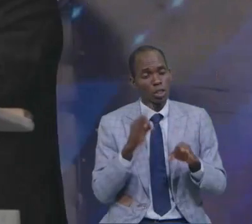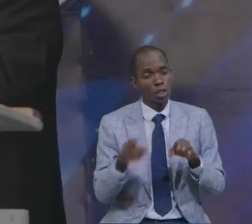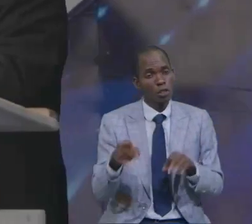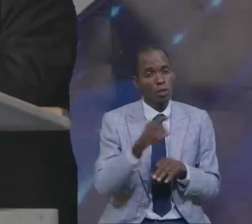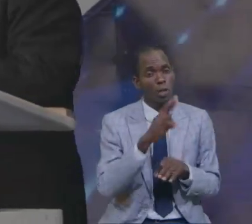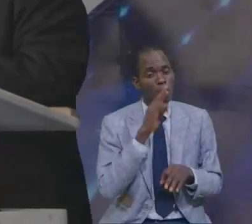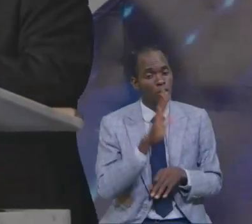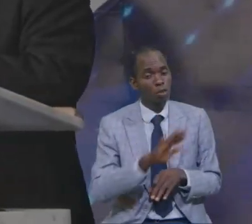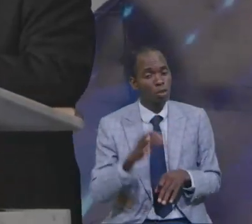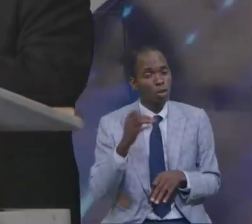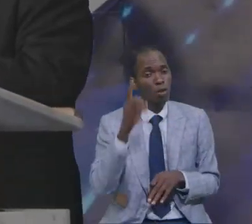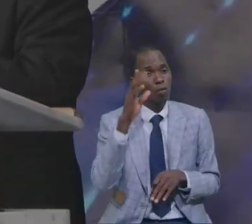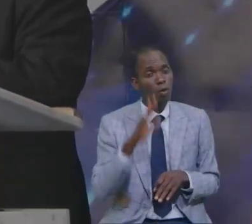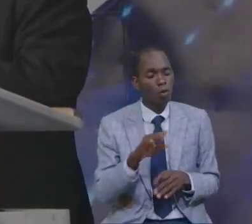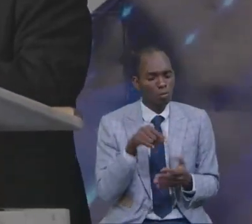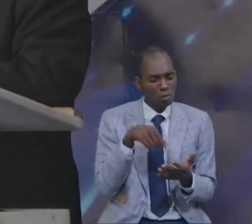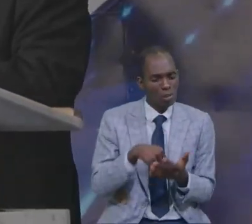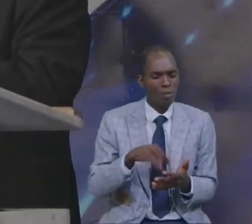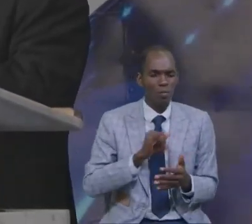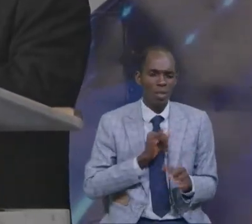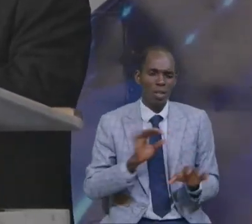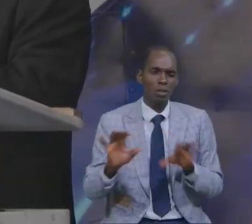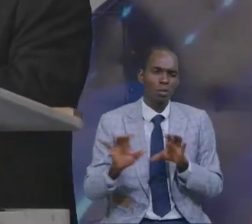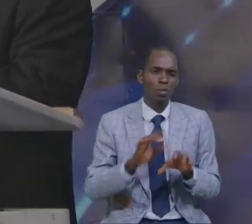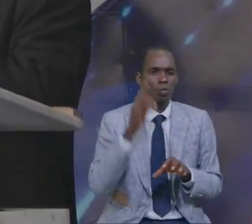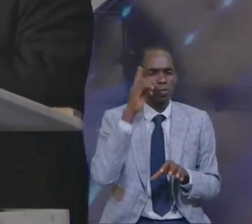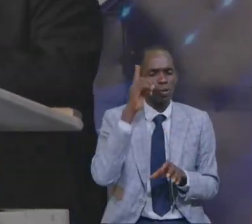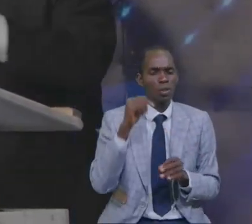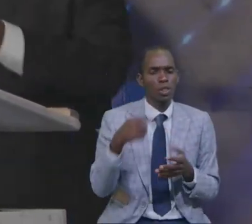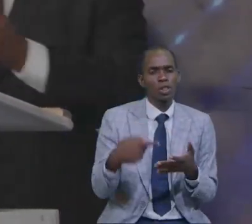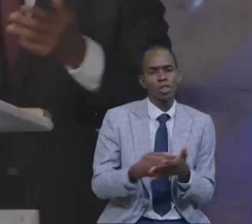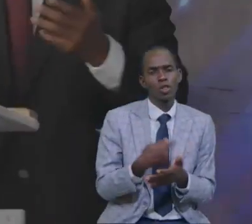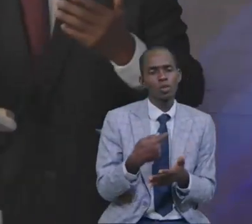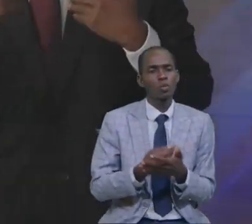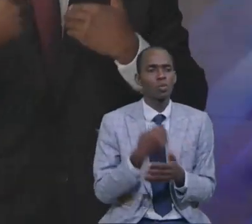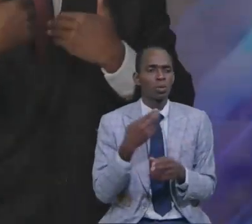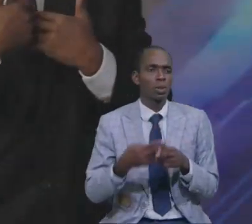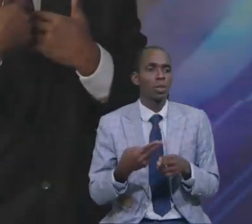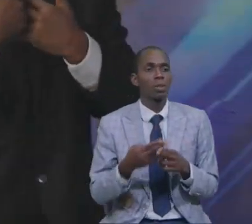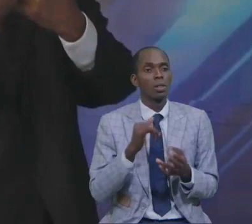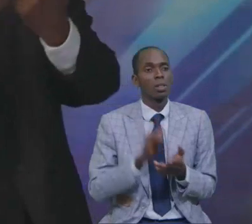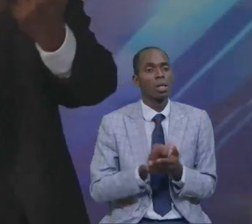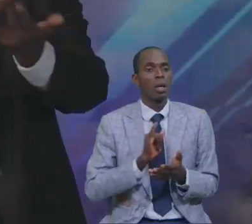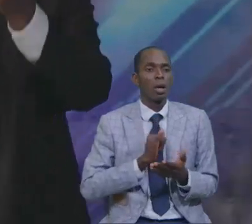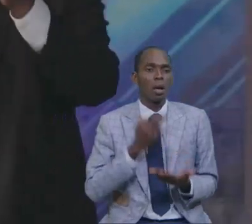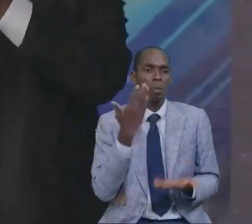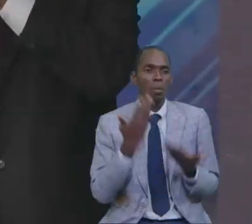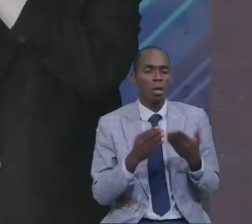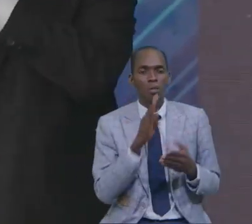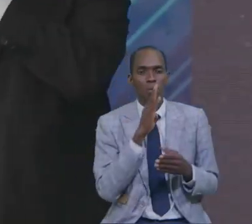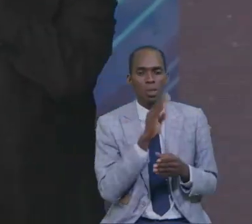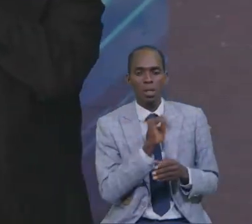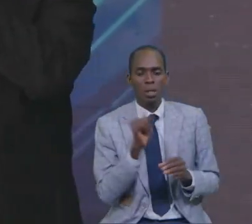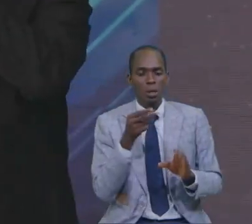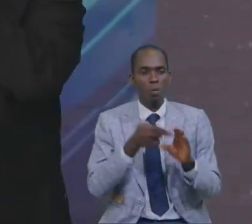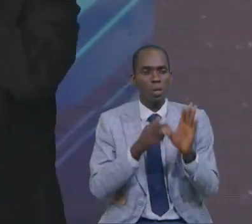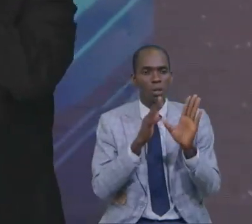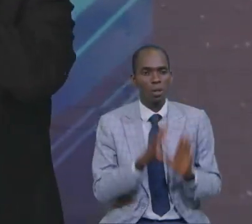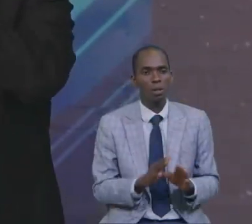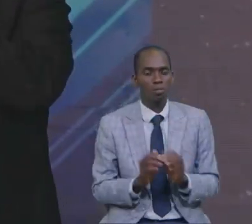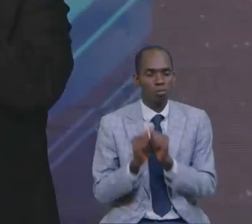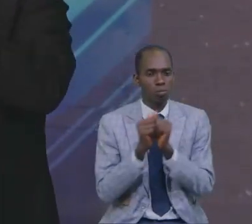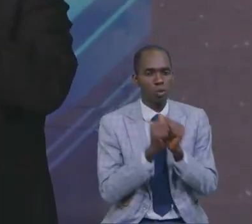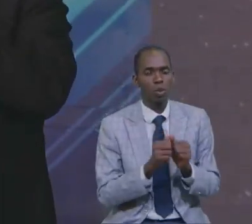partaker thereof with you. That you might be partaker thereof with